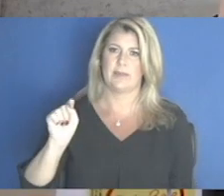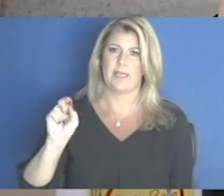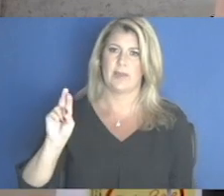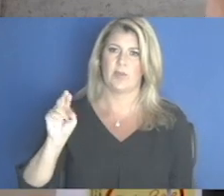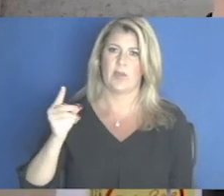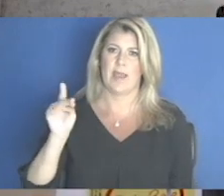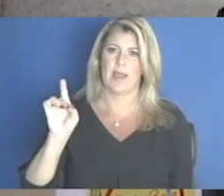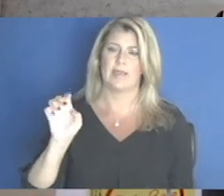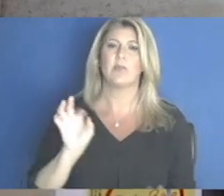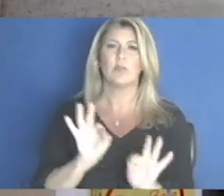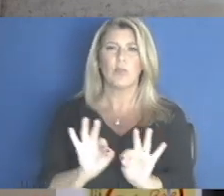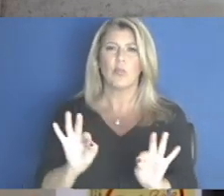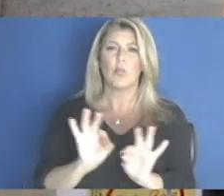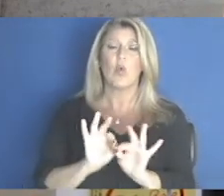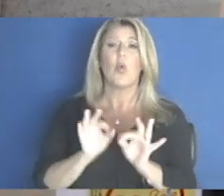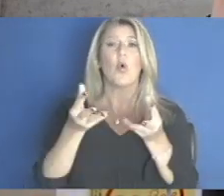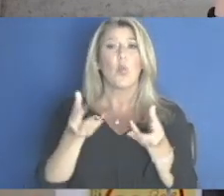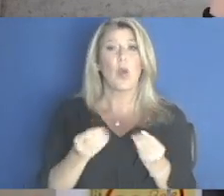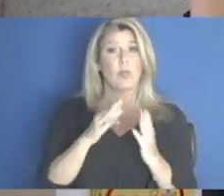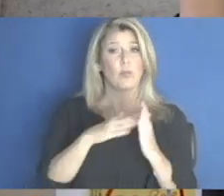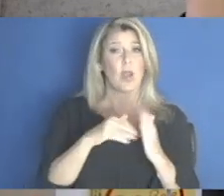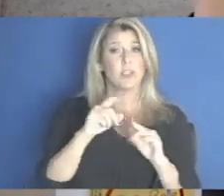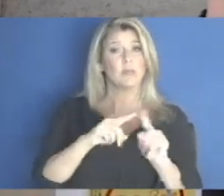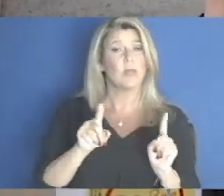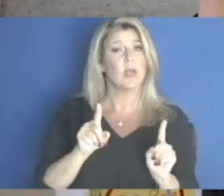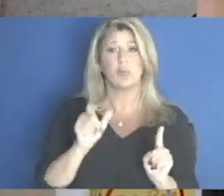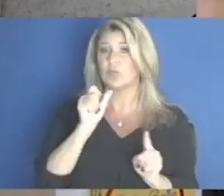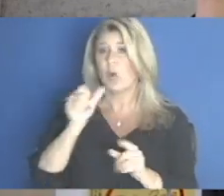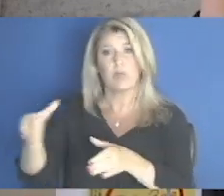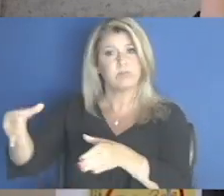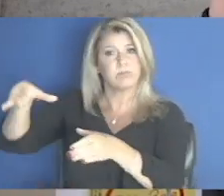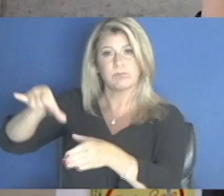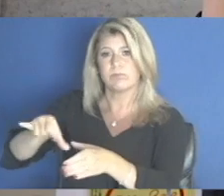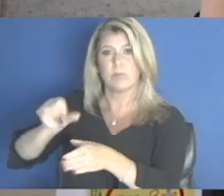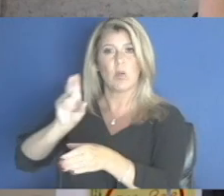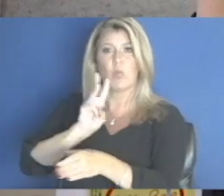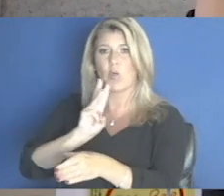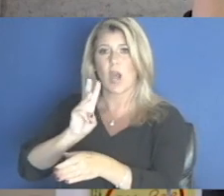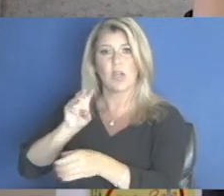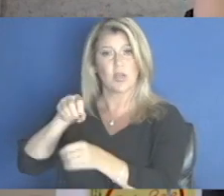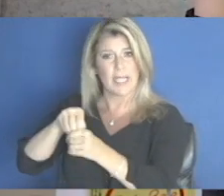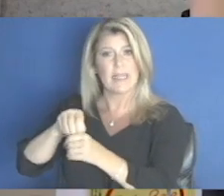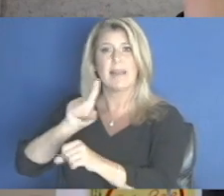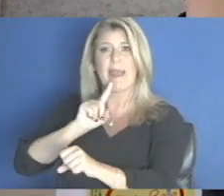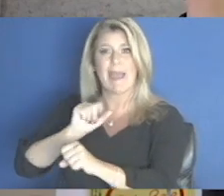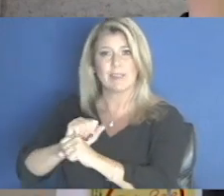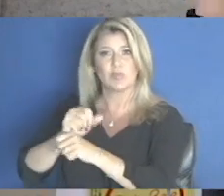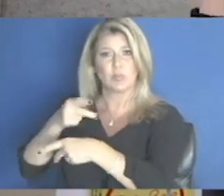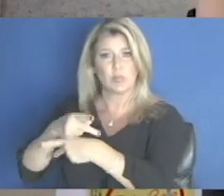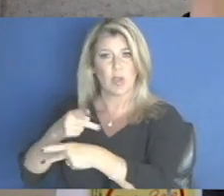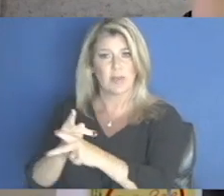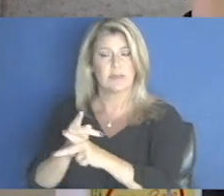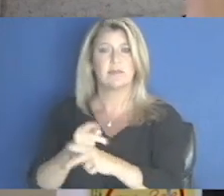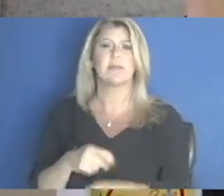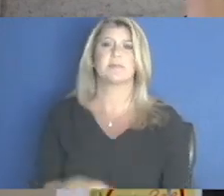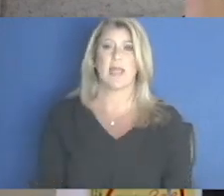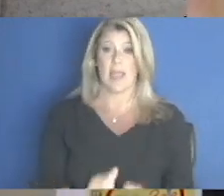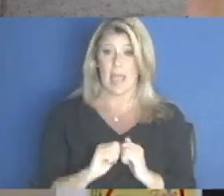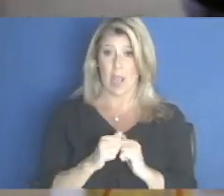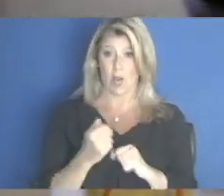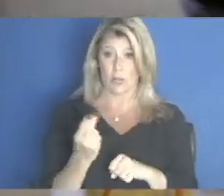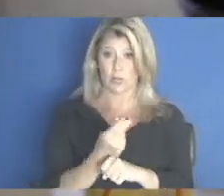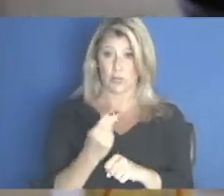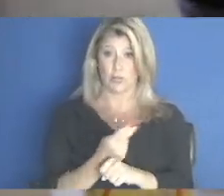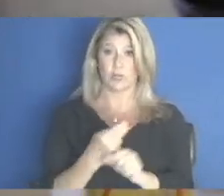It's very important to wet your brush, but do not put water in your gator hide. This is what I do when using gator